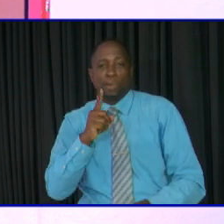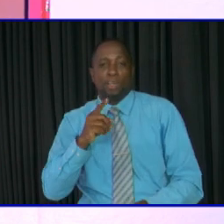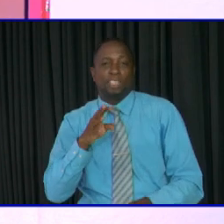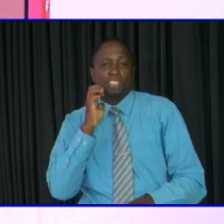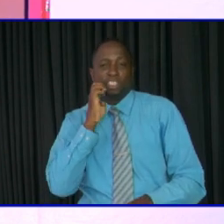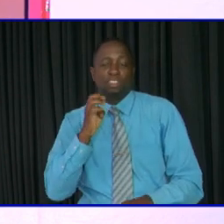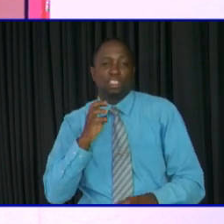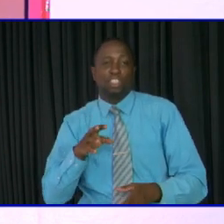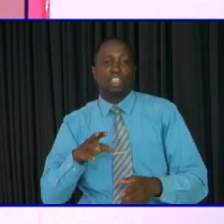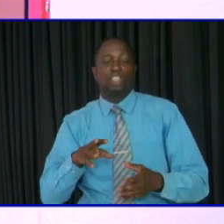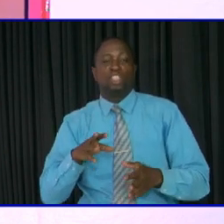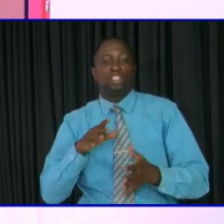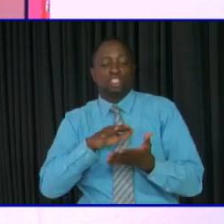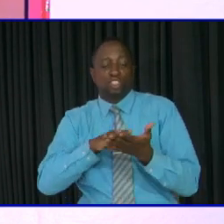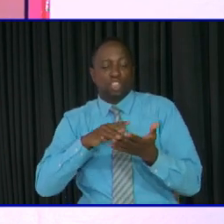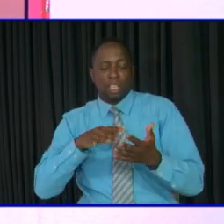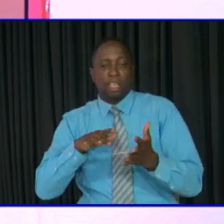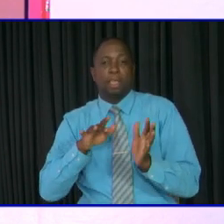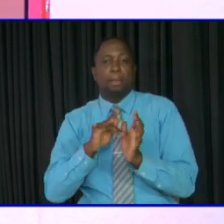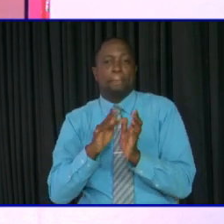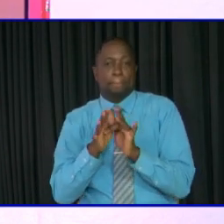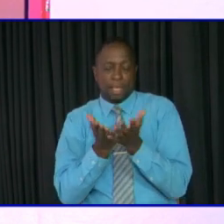There's so many prayer requests.